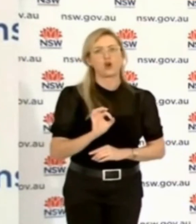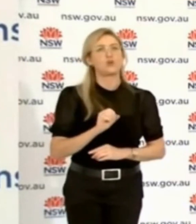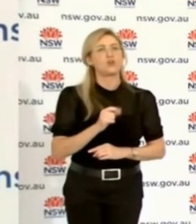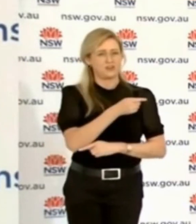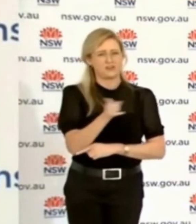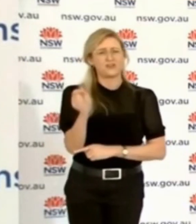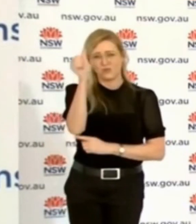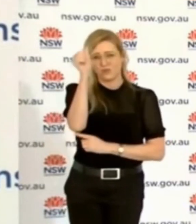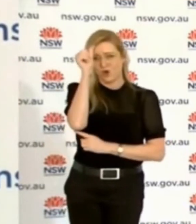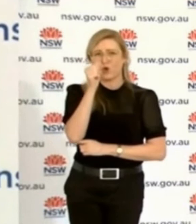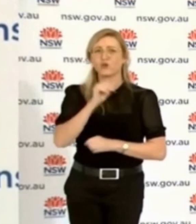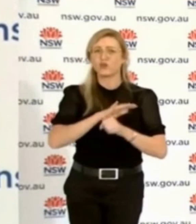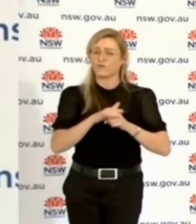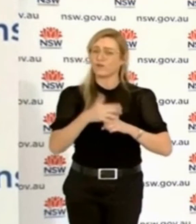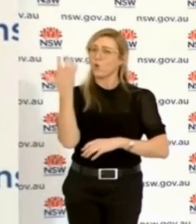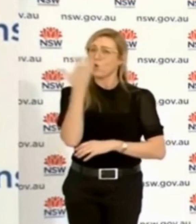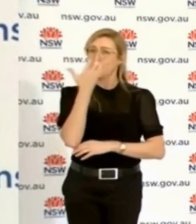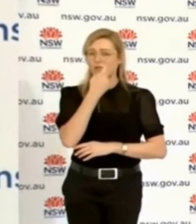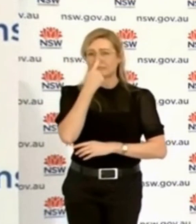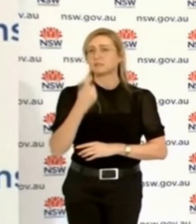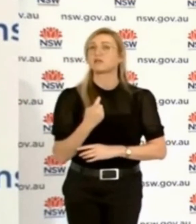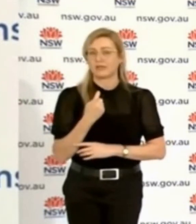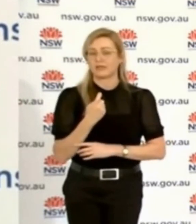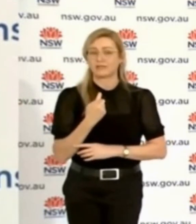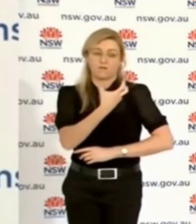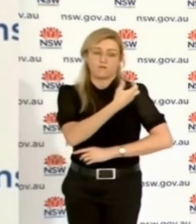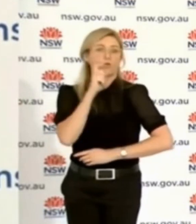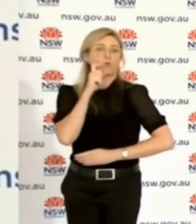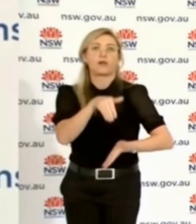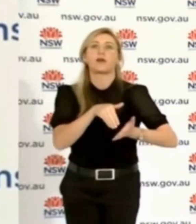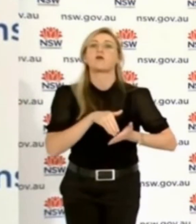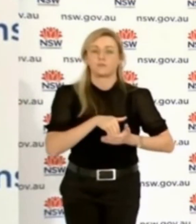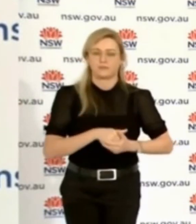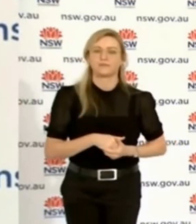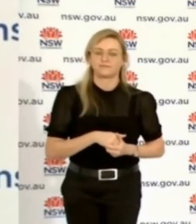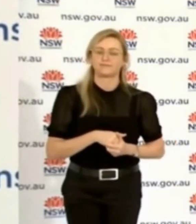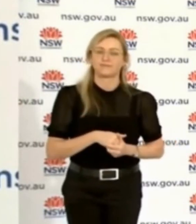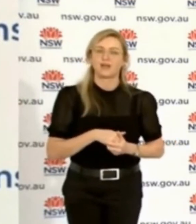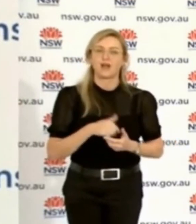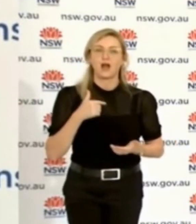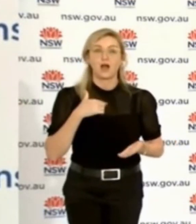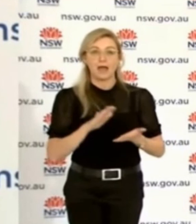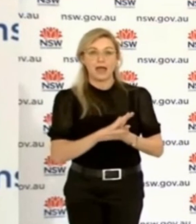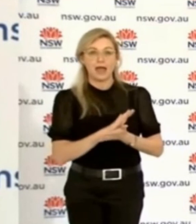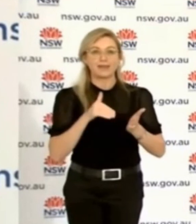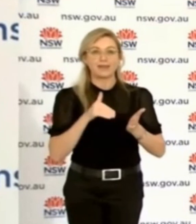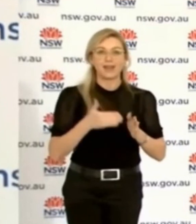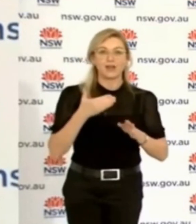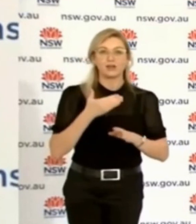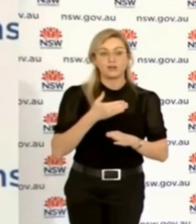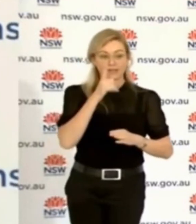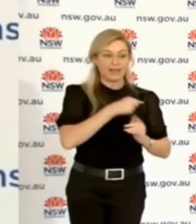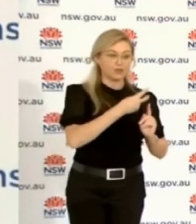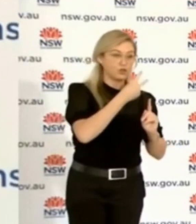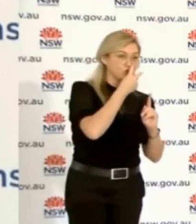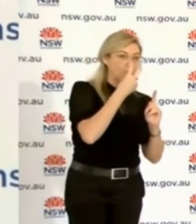is and the fact that the vaccines are safe and effective and will embrace them. I'm very pleased that we've got access now to vaccination for